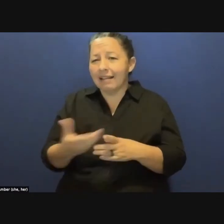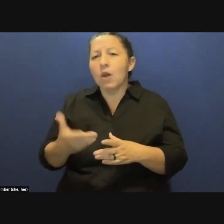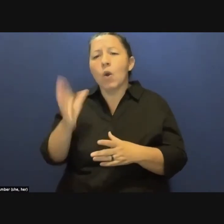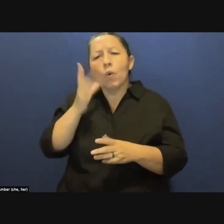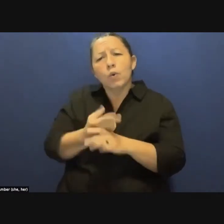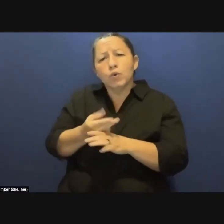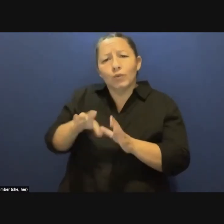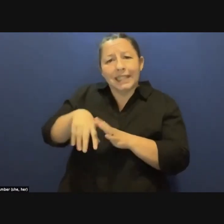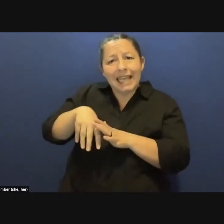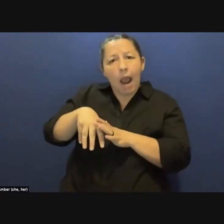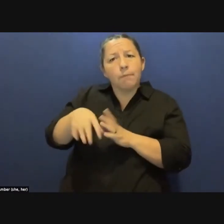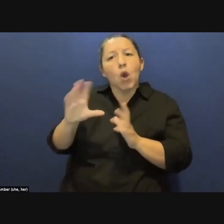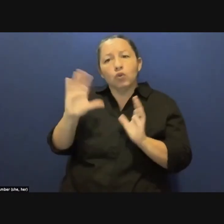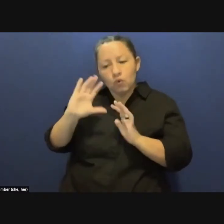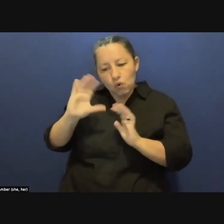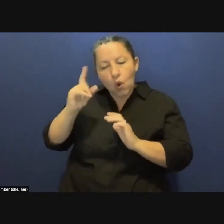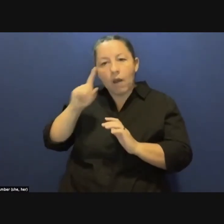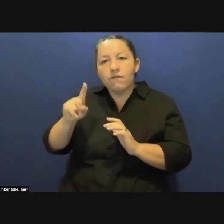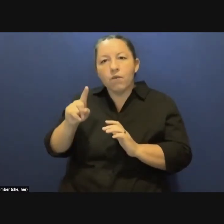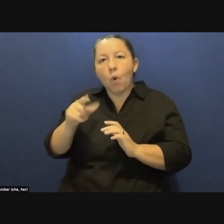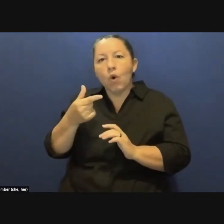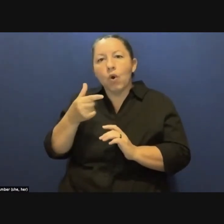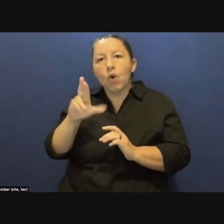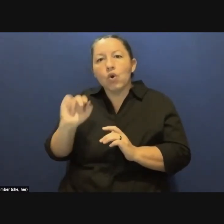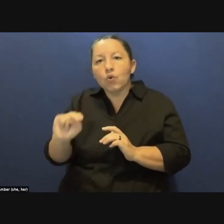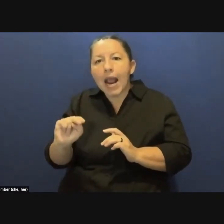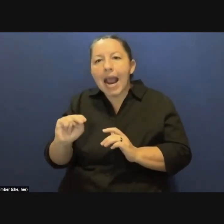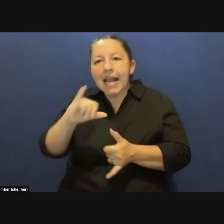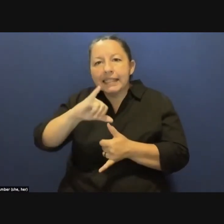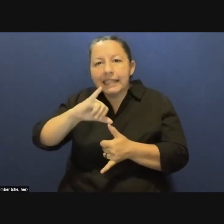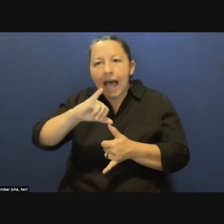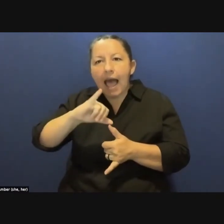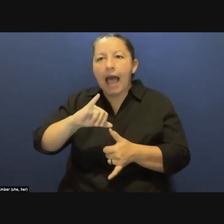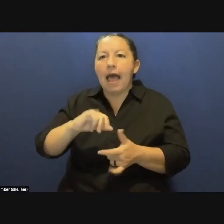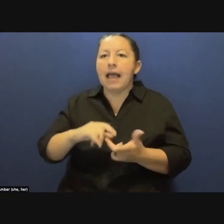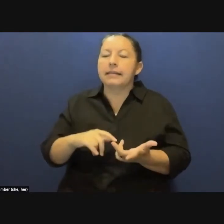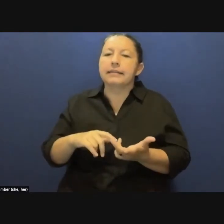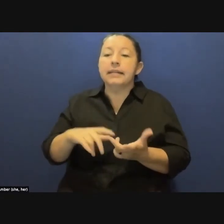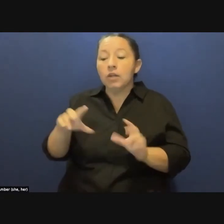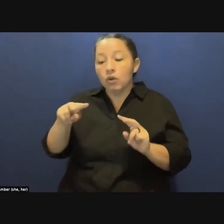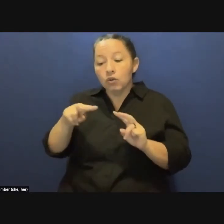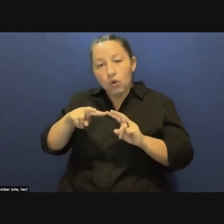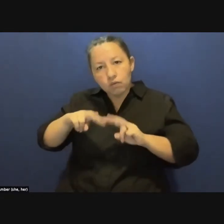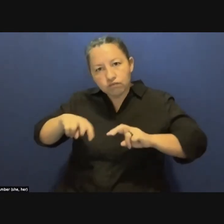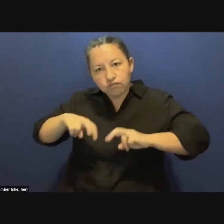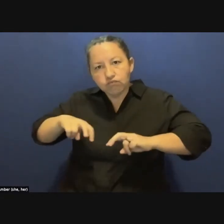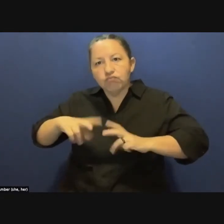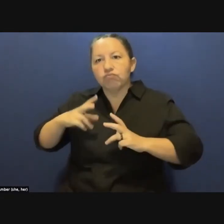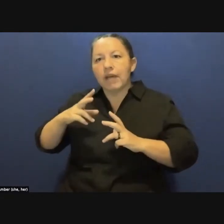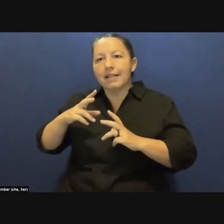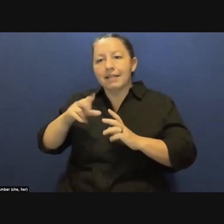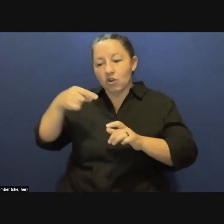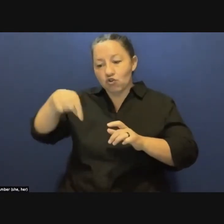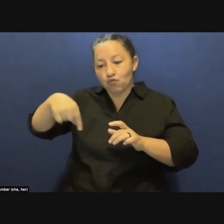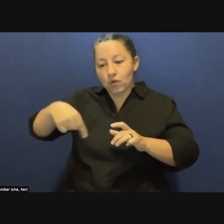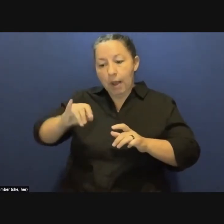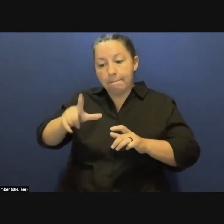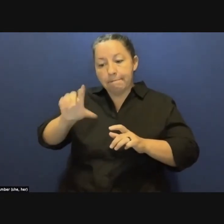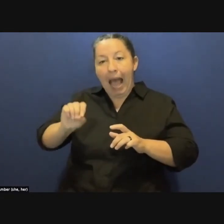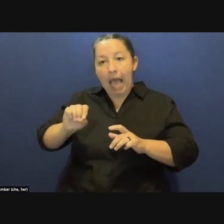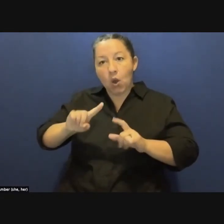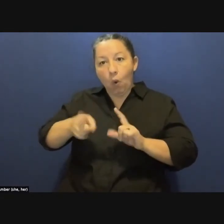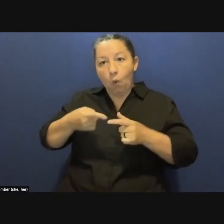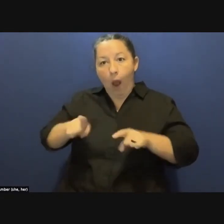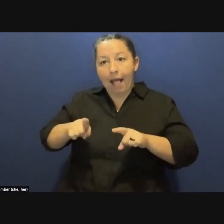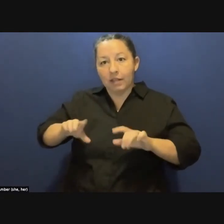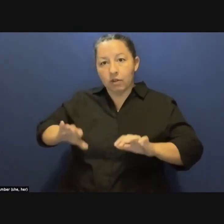to look for grain sizes, look at the drill pile as it develops, as the drill descends.